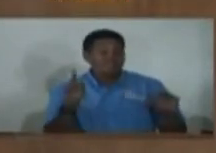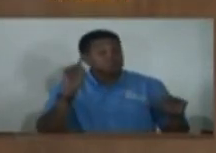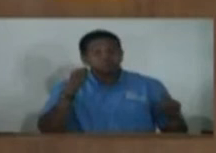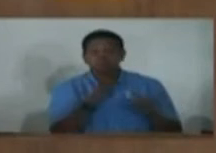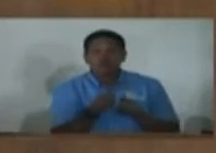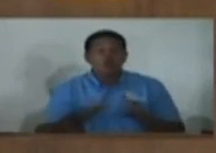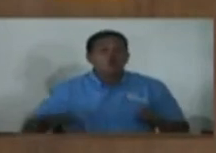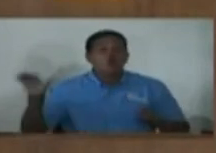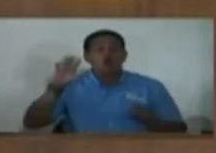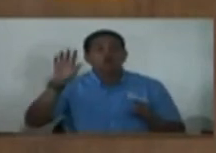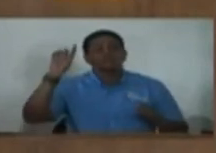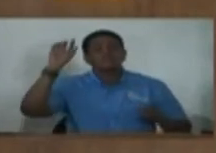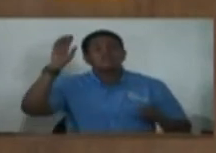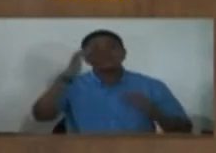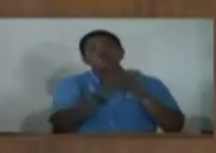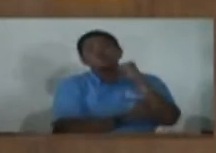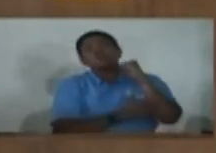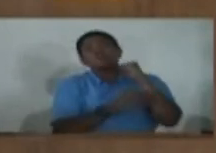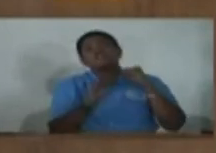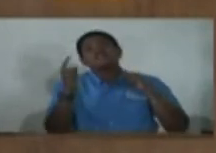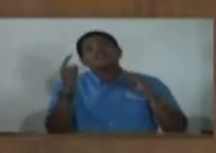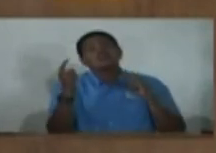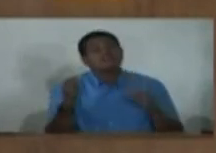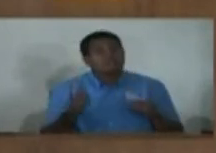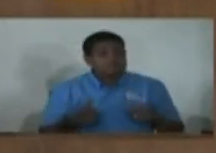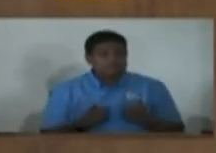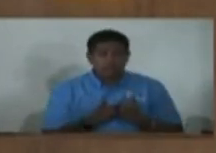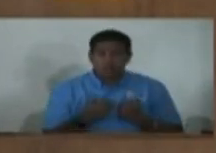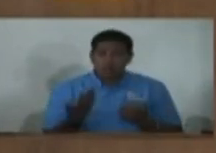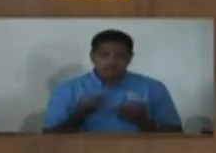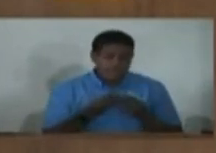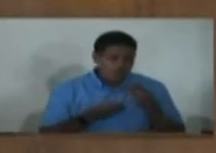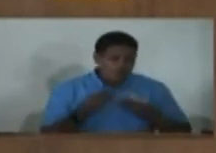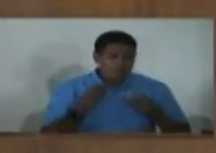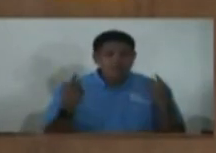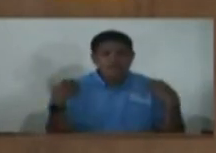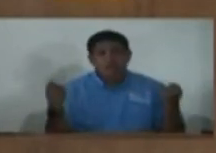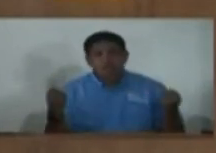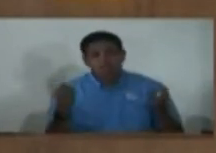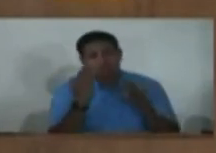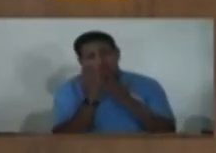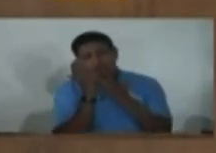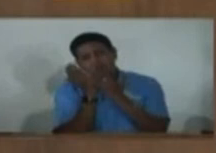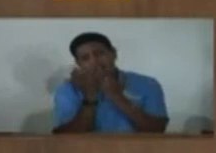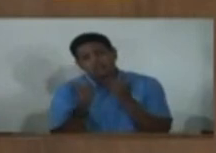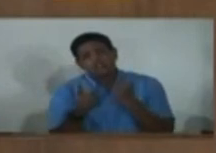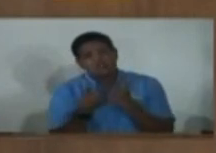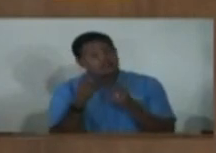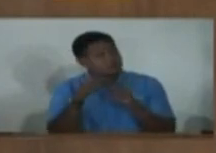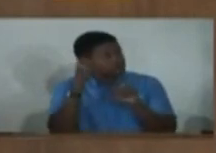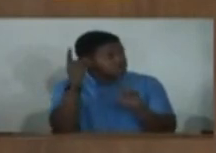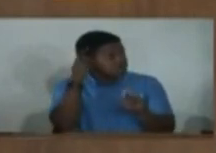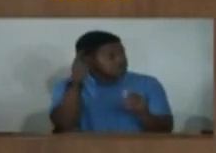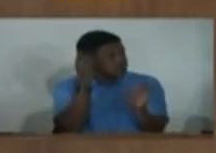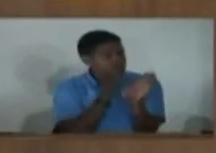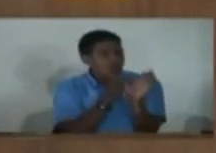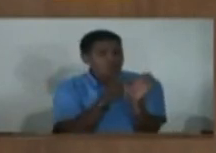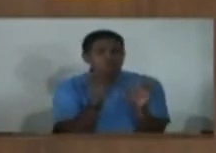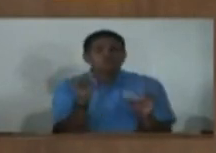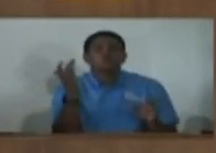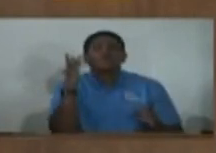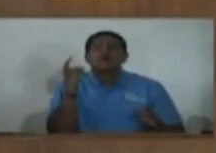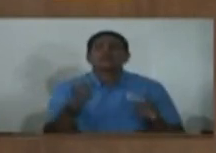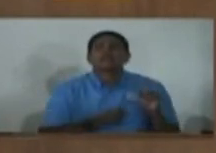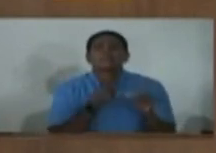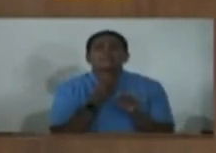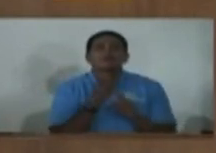the hardest of challenges, economic, public health, and so on, even psychological, because the impact